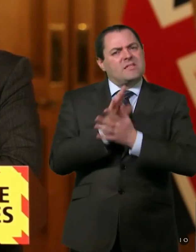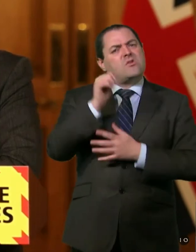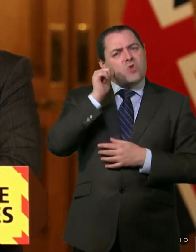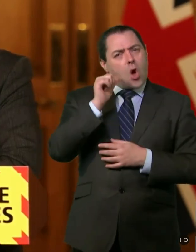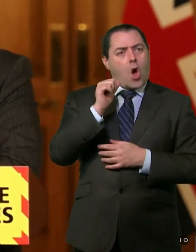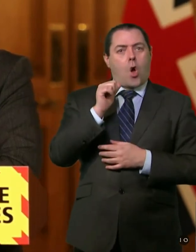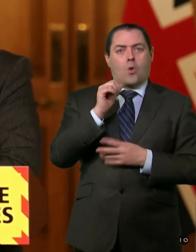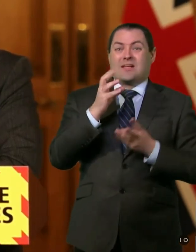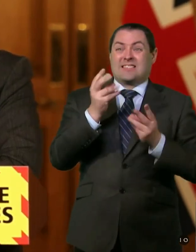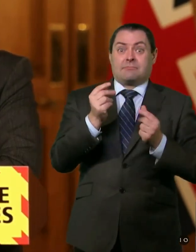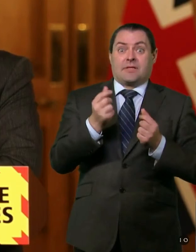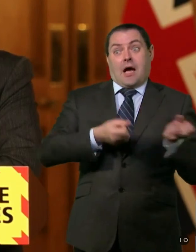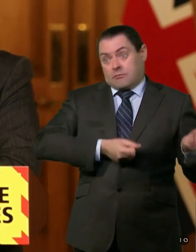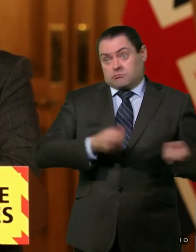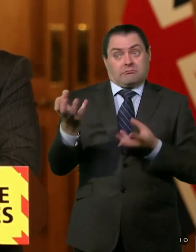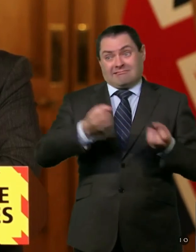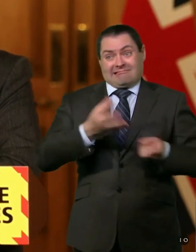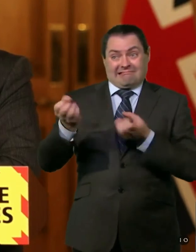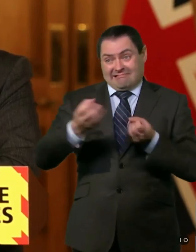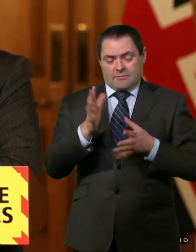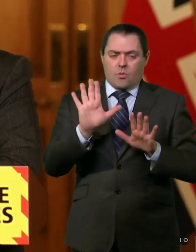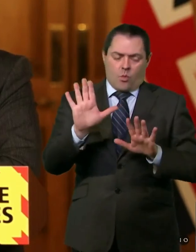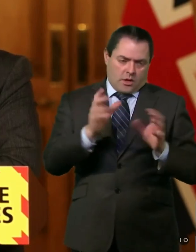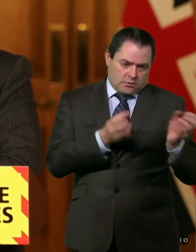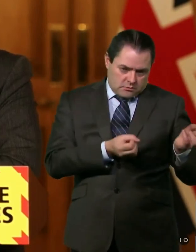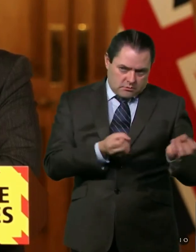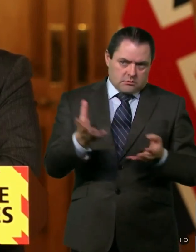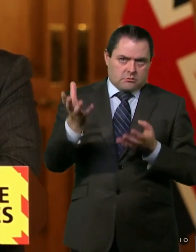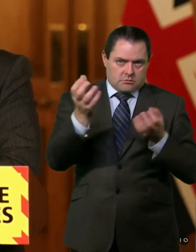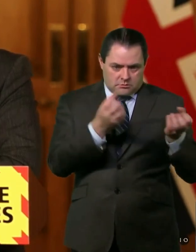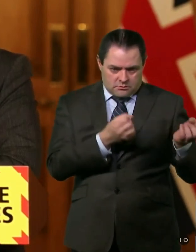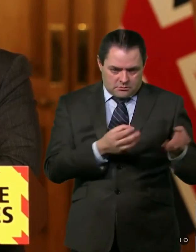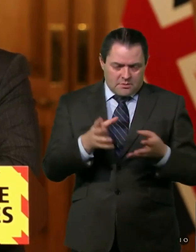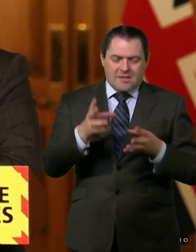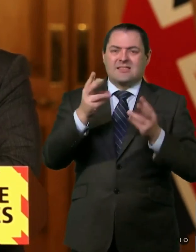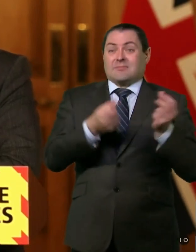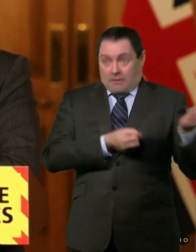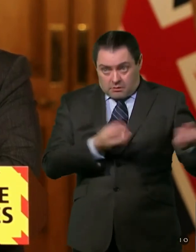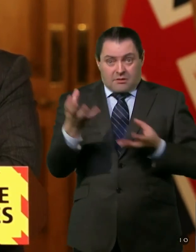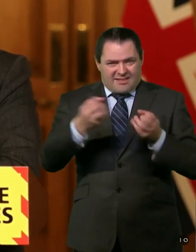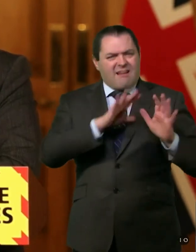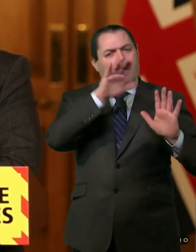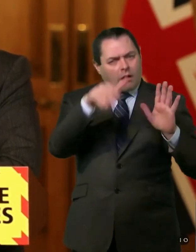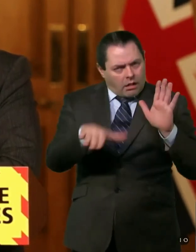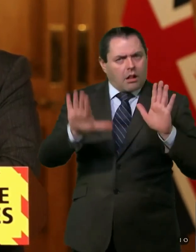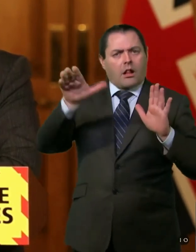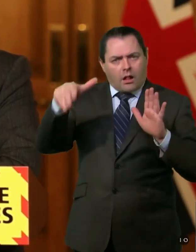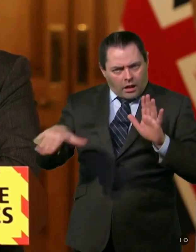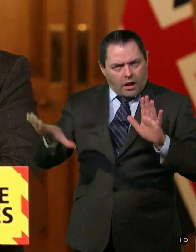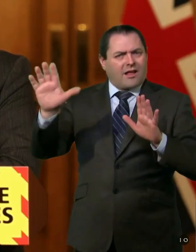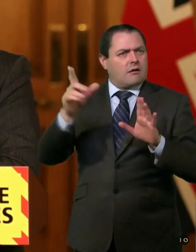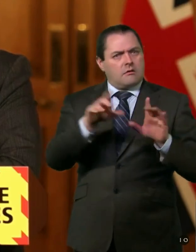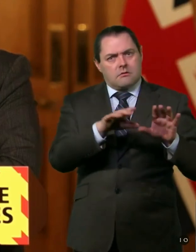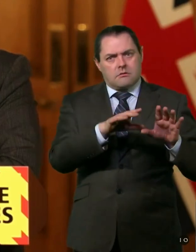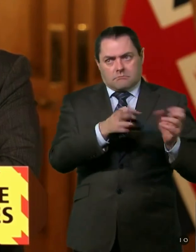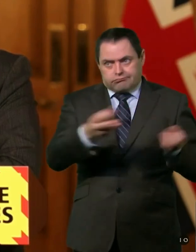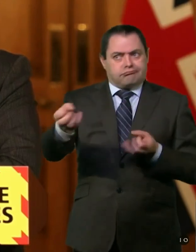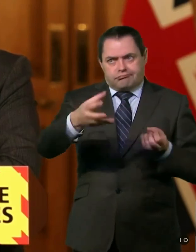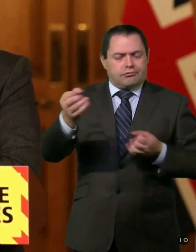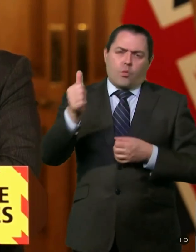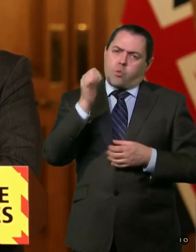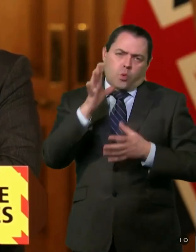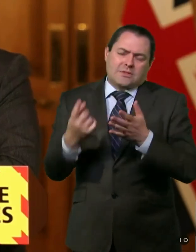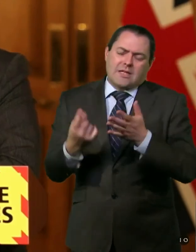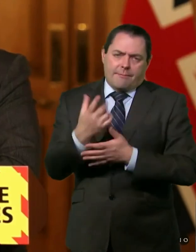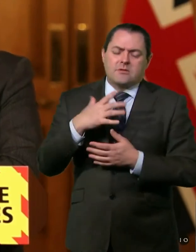early phases as production gets underway. And you ask a very good question about imagine a